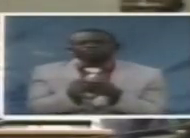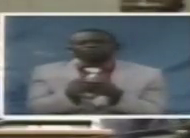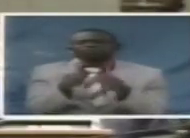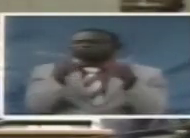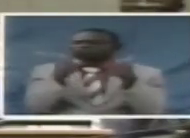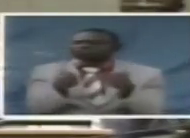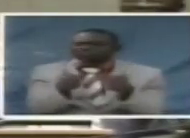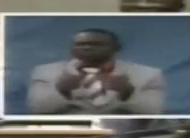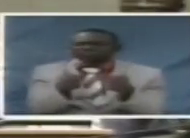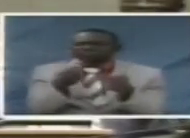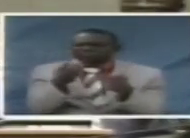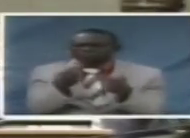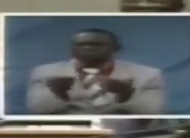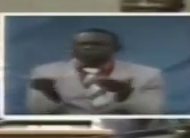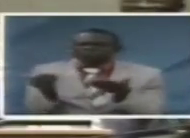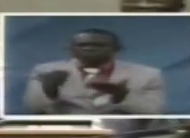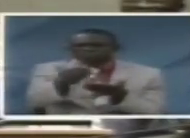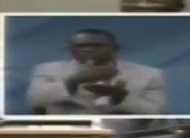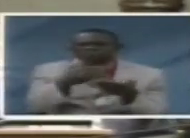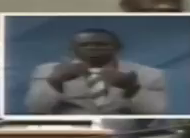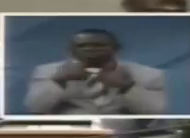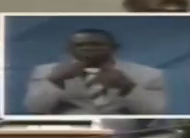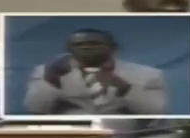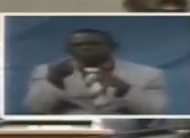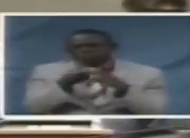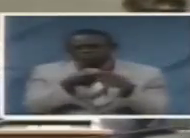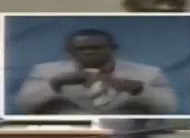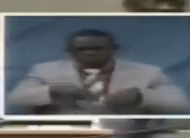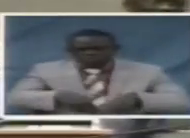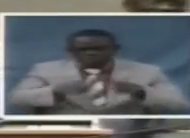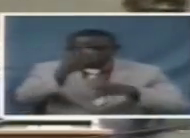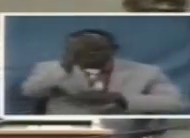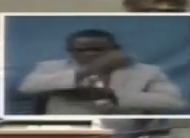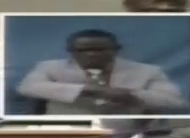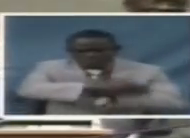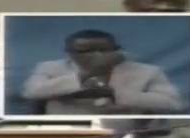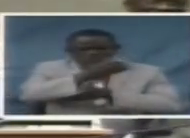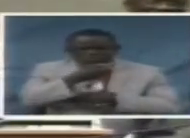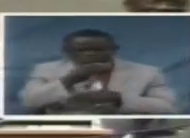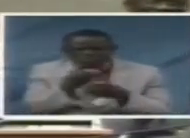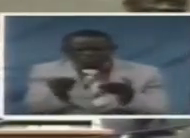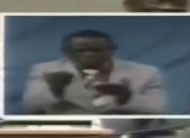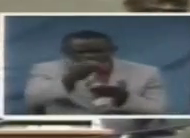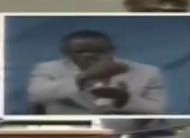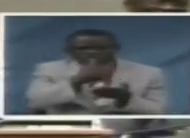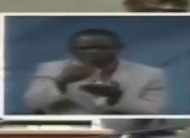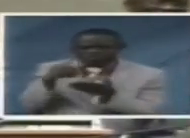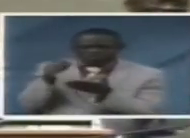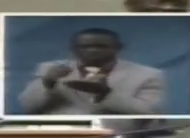be successful in raising revenue for road maintenance and